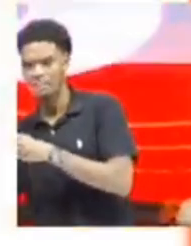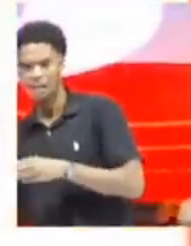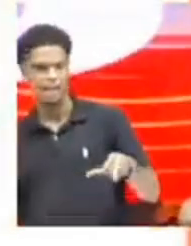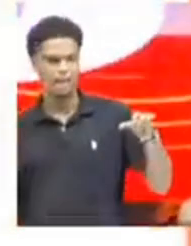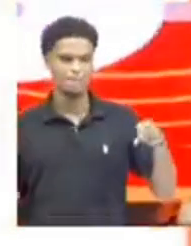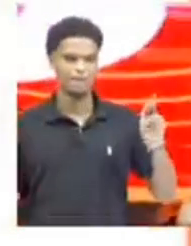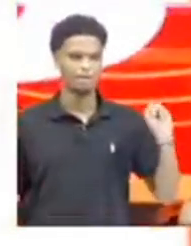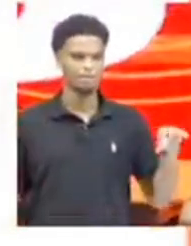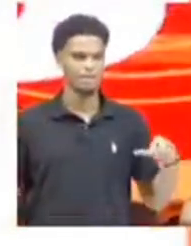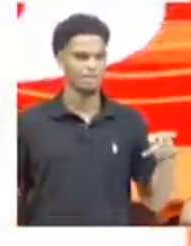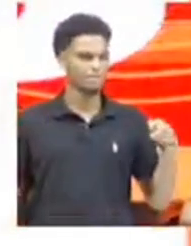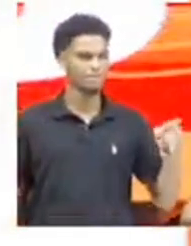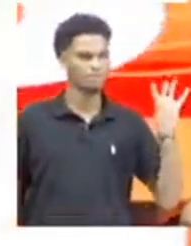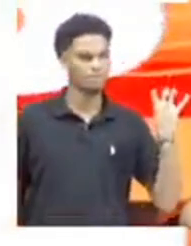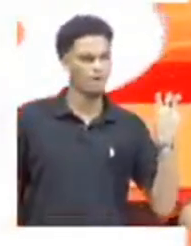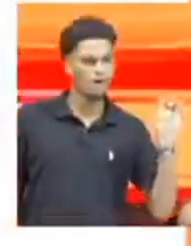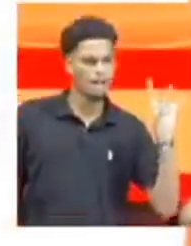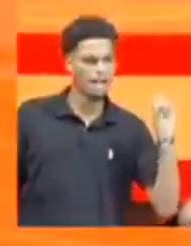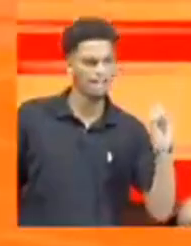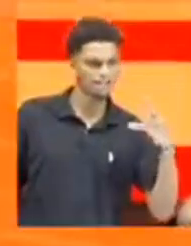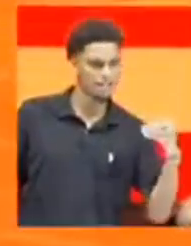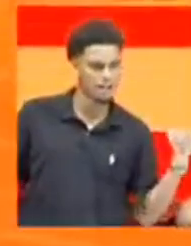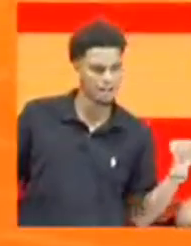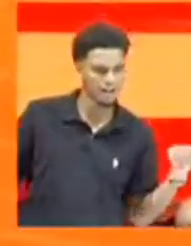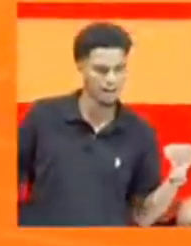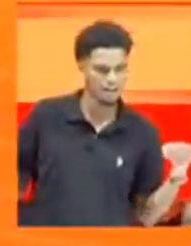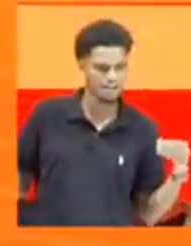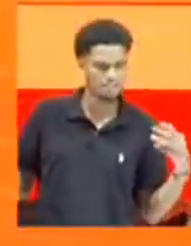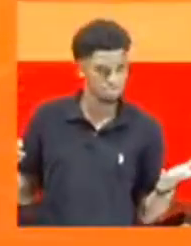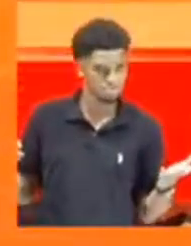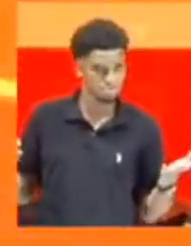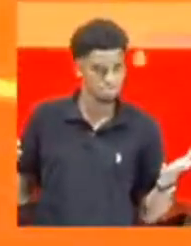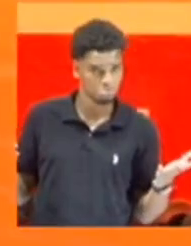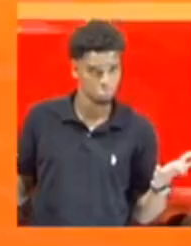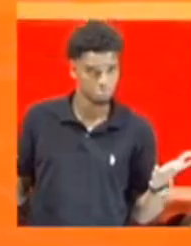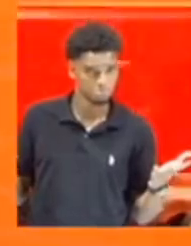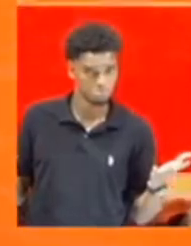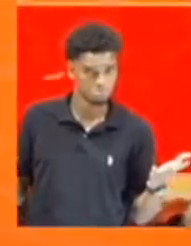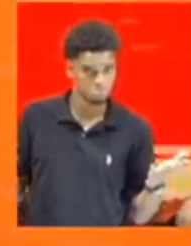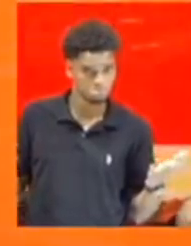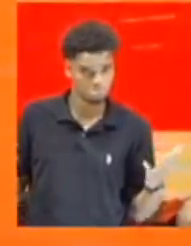$480, don't labor right dead again.